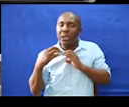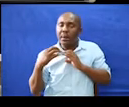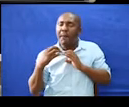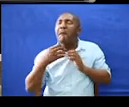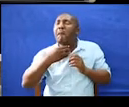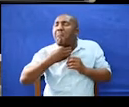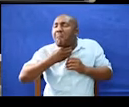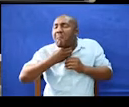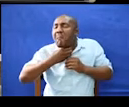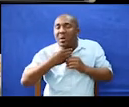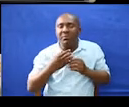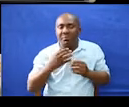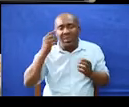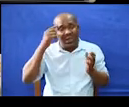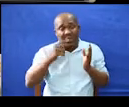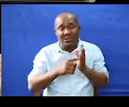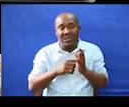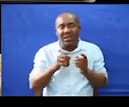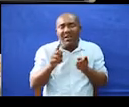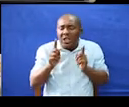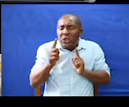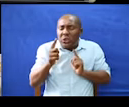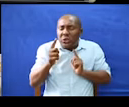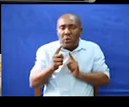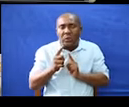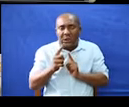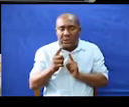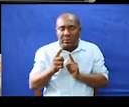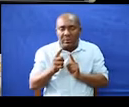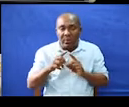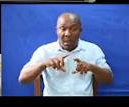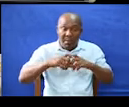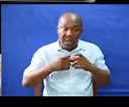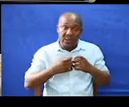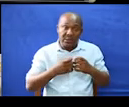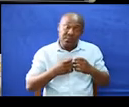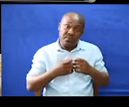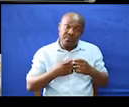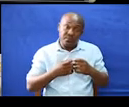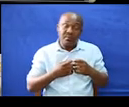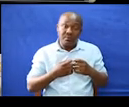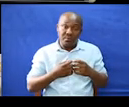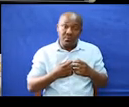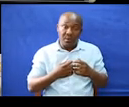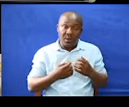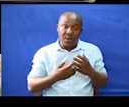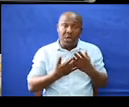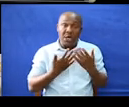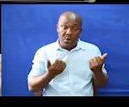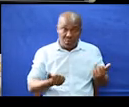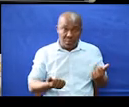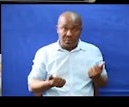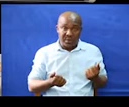giraffe. They had short neck, but due to scarcity of food, some changes made,